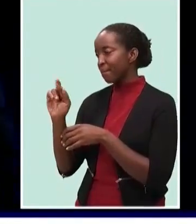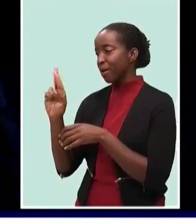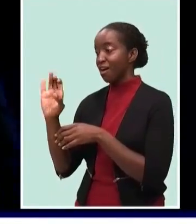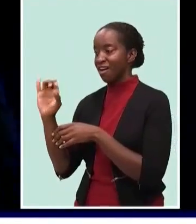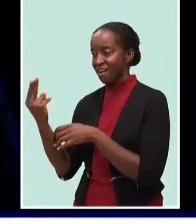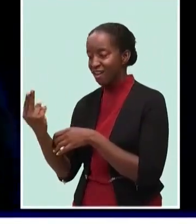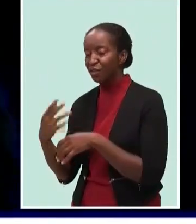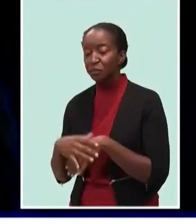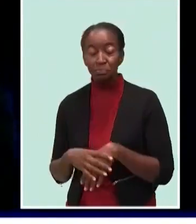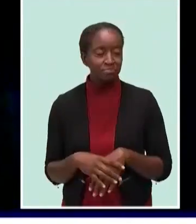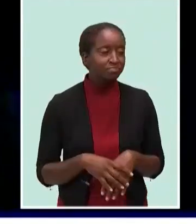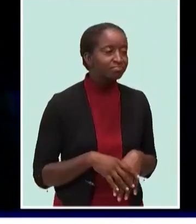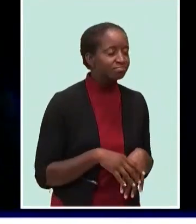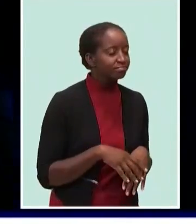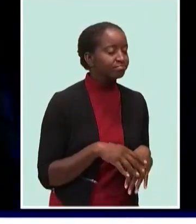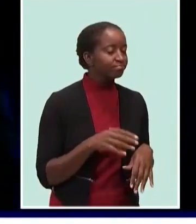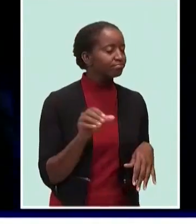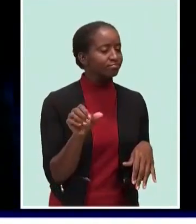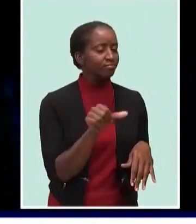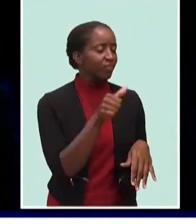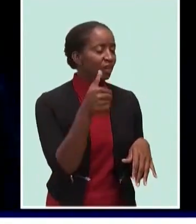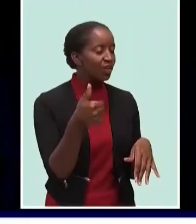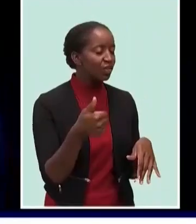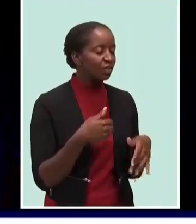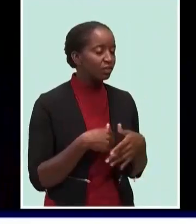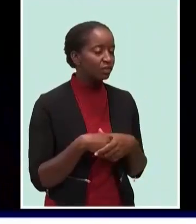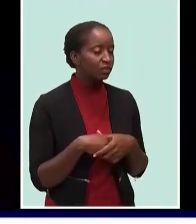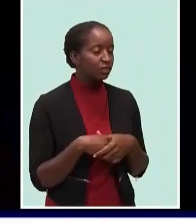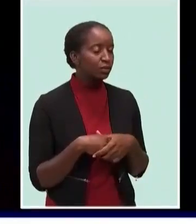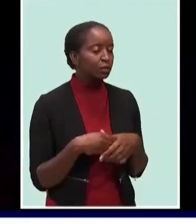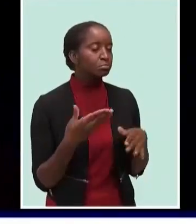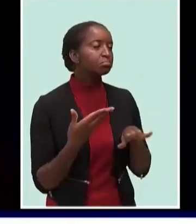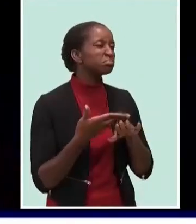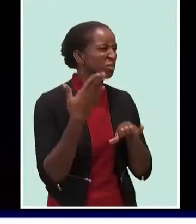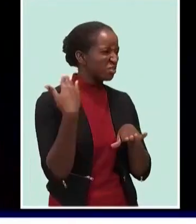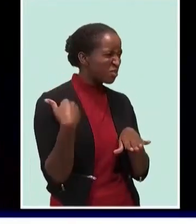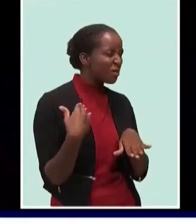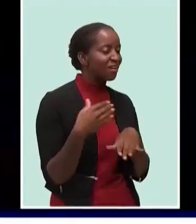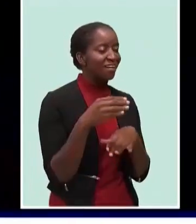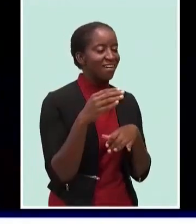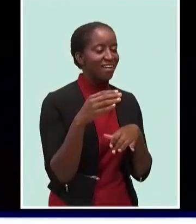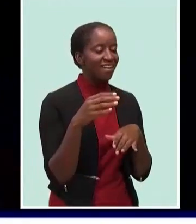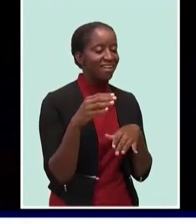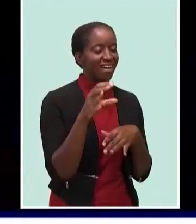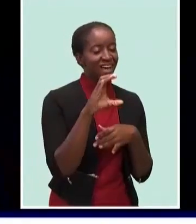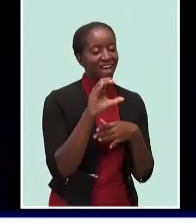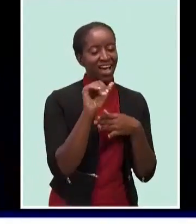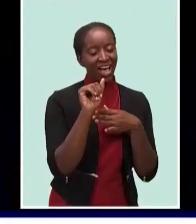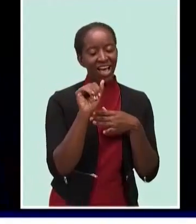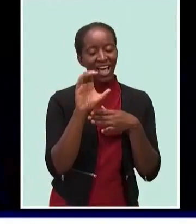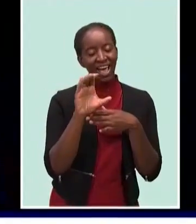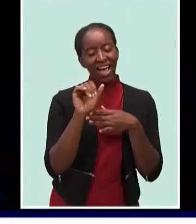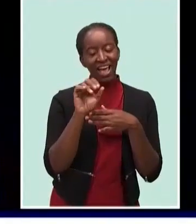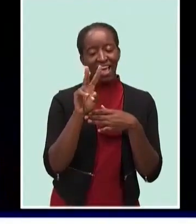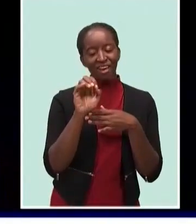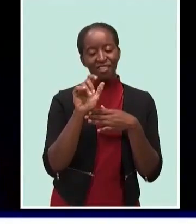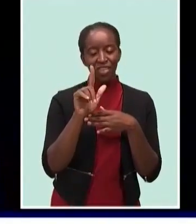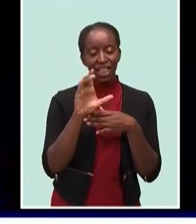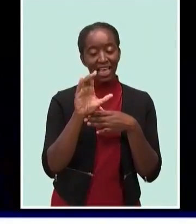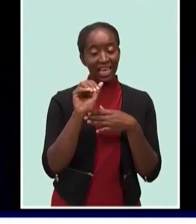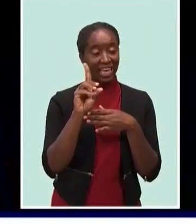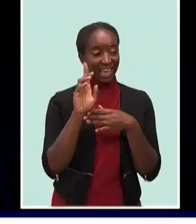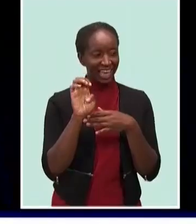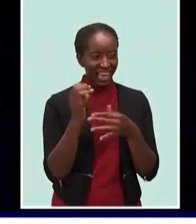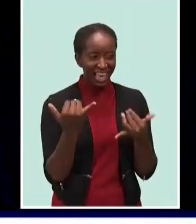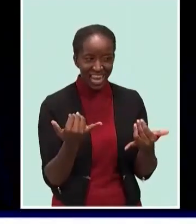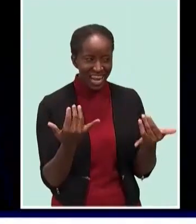with just those 3. We also have what's going to be coming, what used to be cavalcades, now called the Bejoramas, and we have 6 of